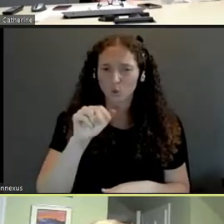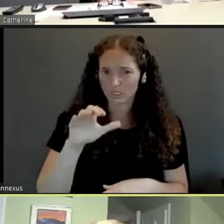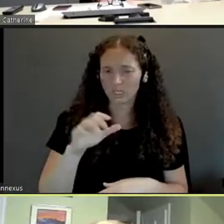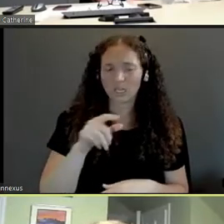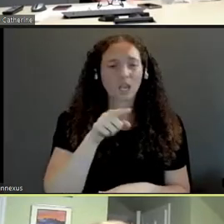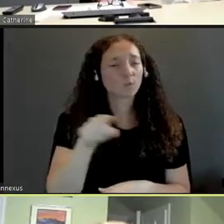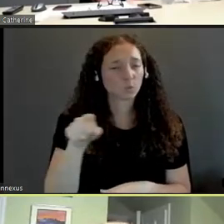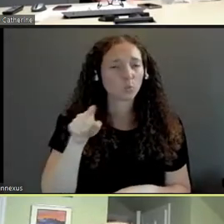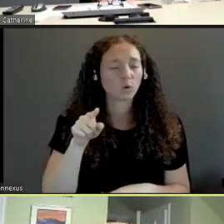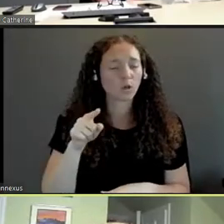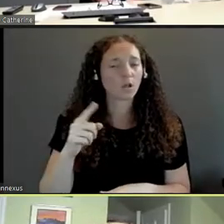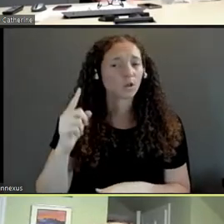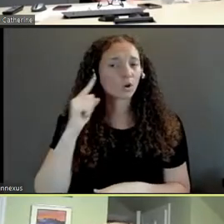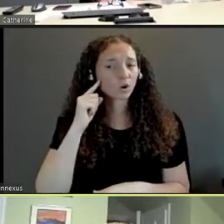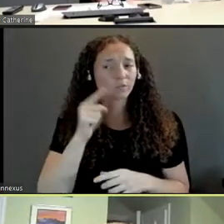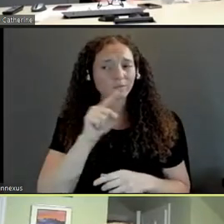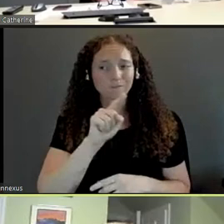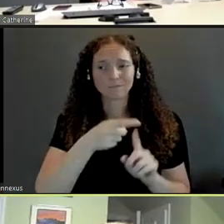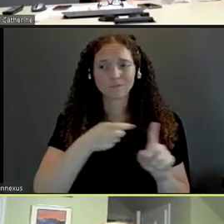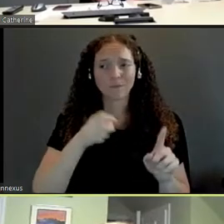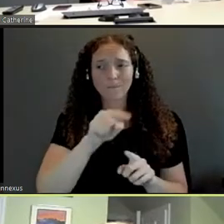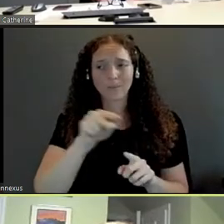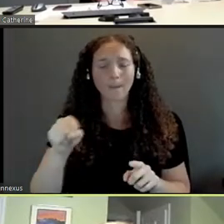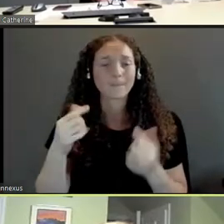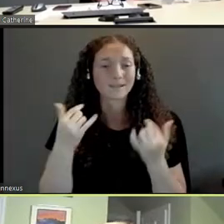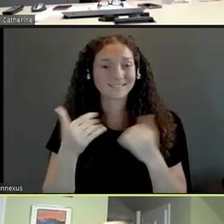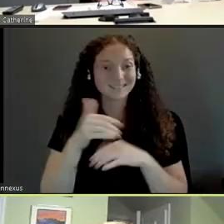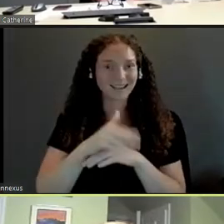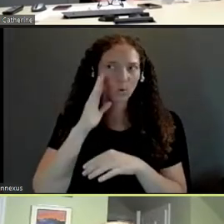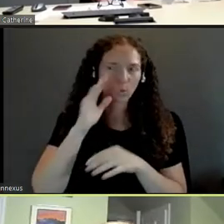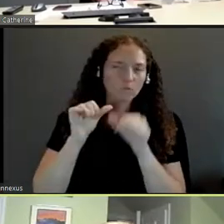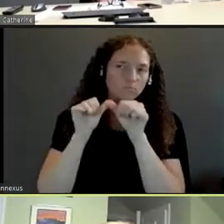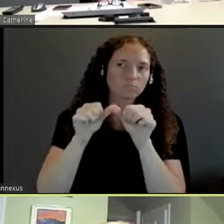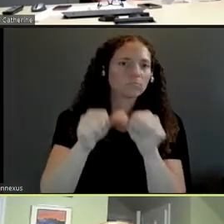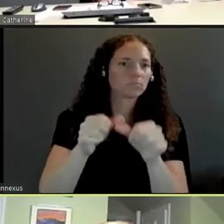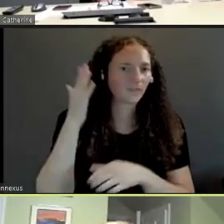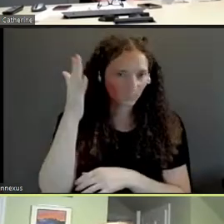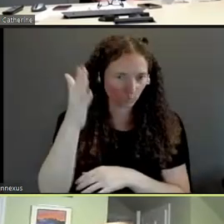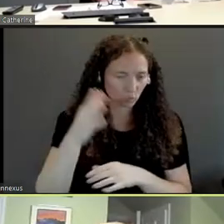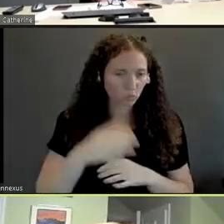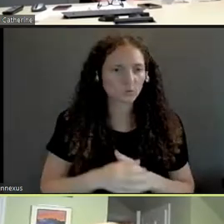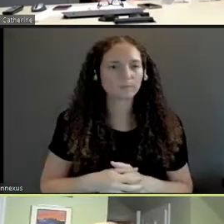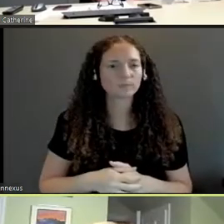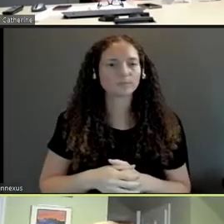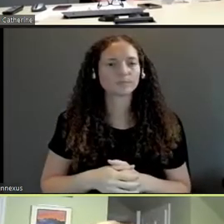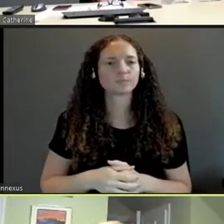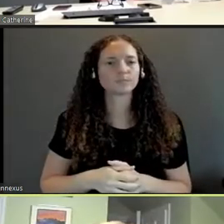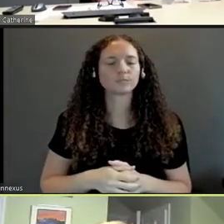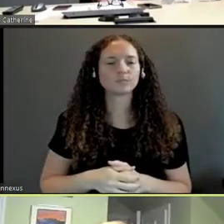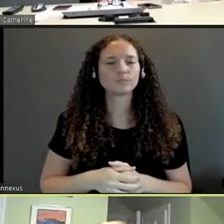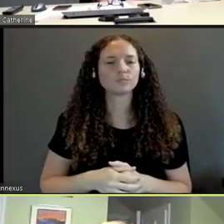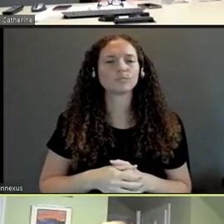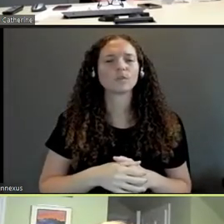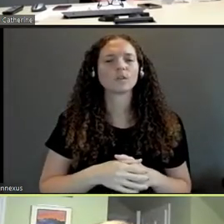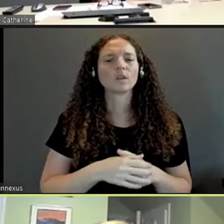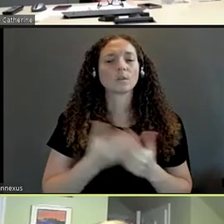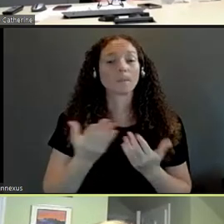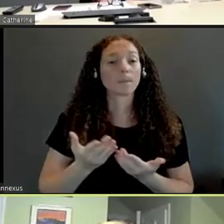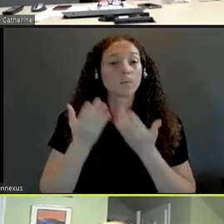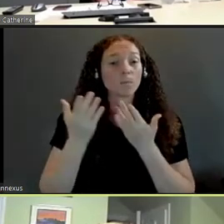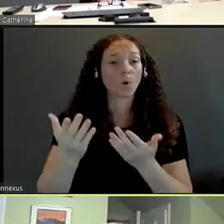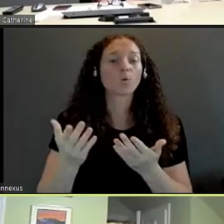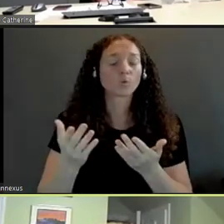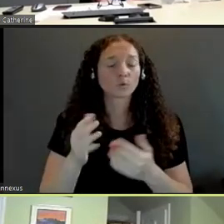will in the future. You also propose cutting back off-peak trains to Penn to every hour rather than half